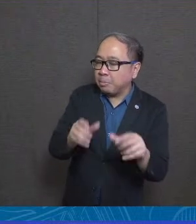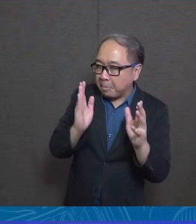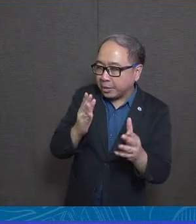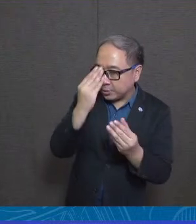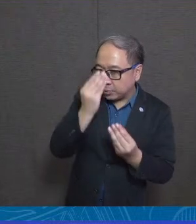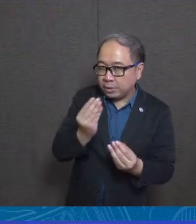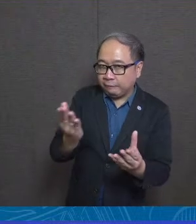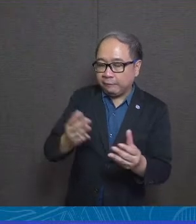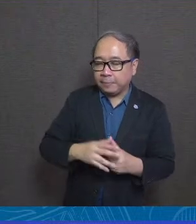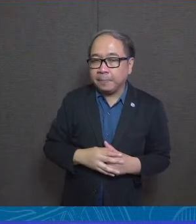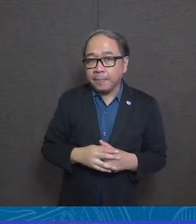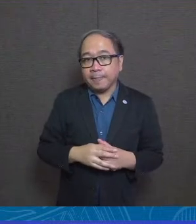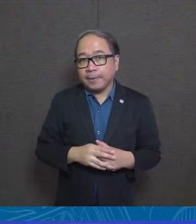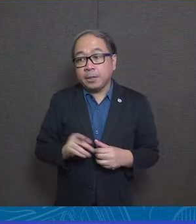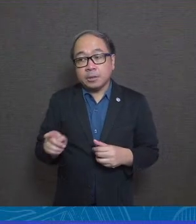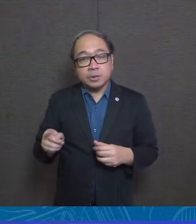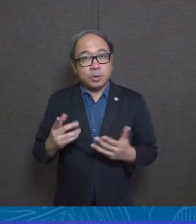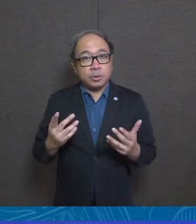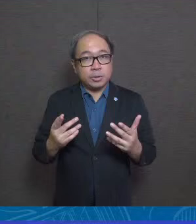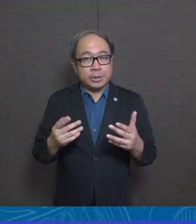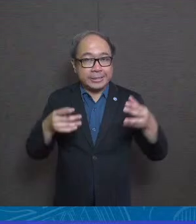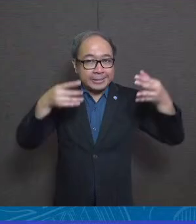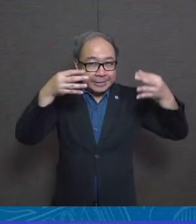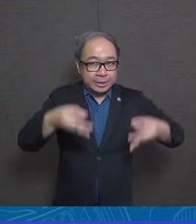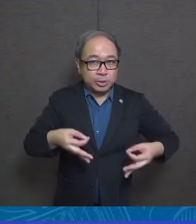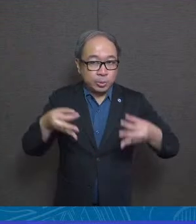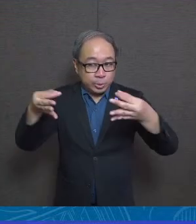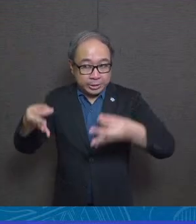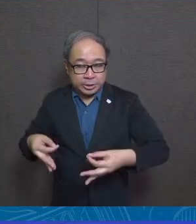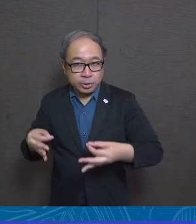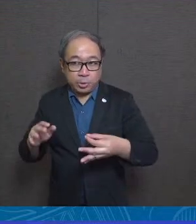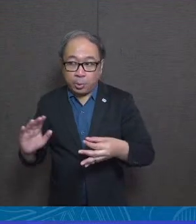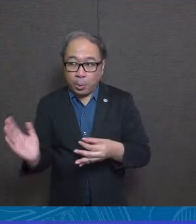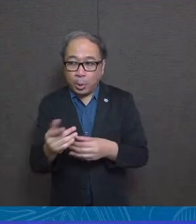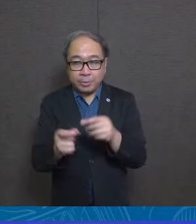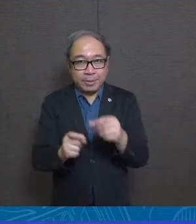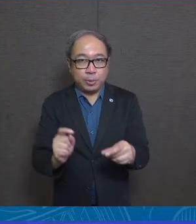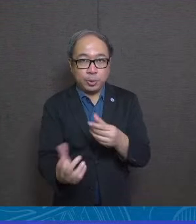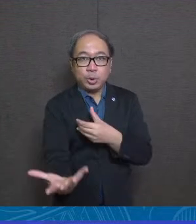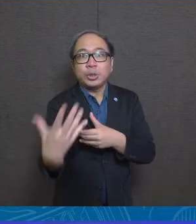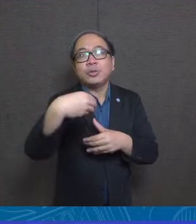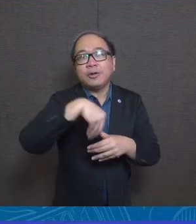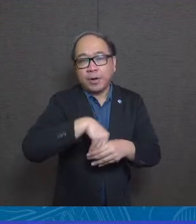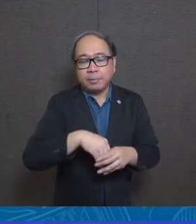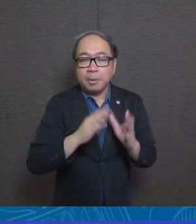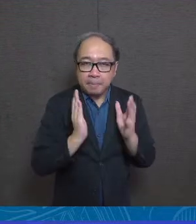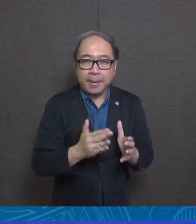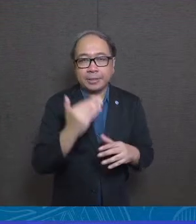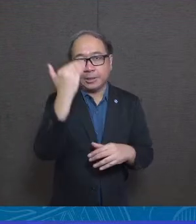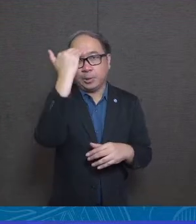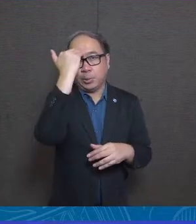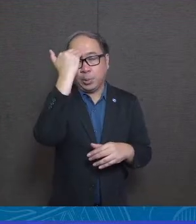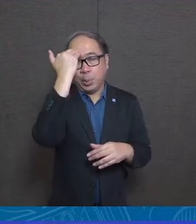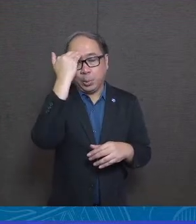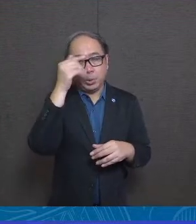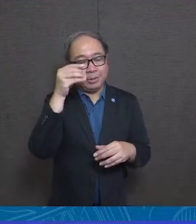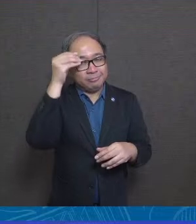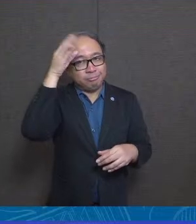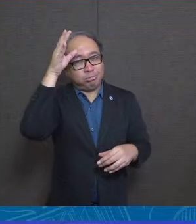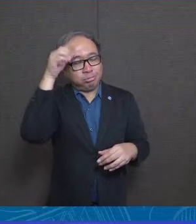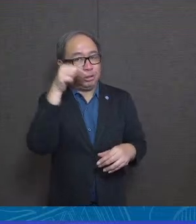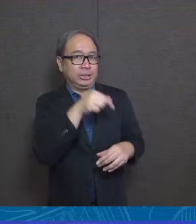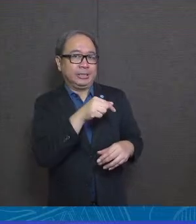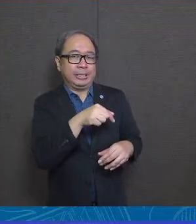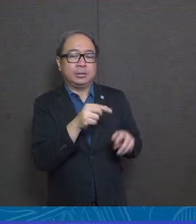the decisions and all the actors to be able to have this oversight, they need to be literate about that, and they need